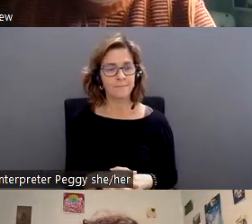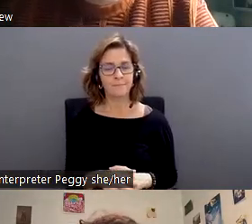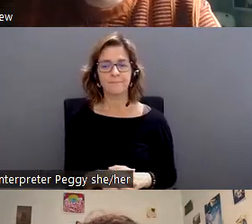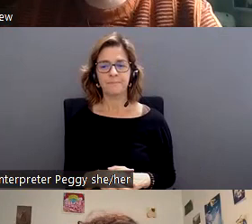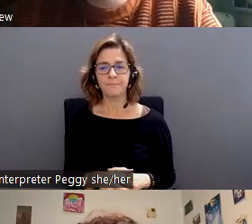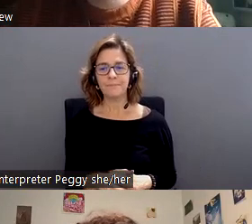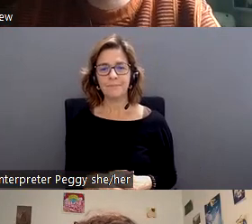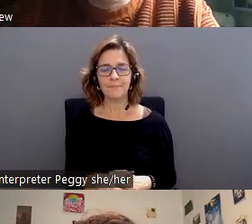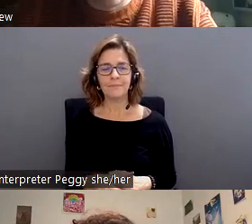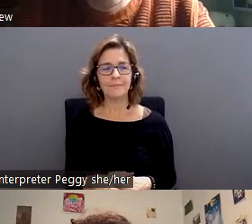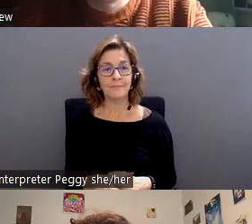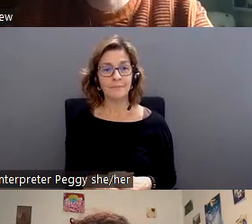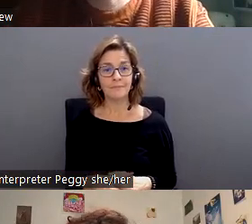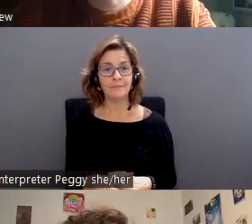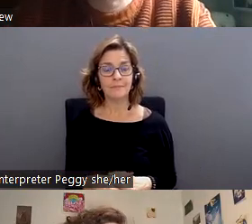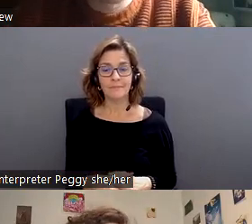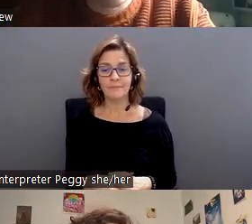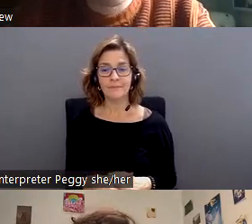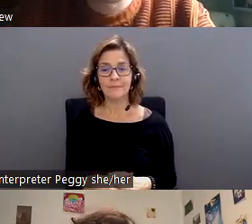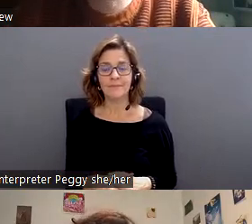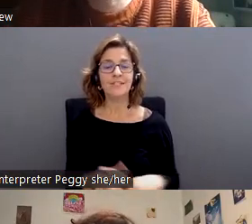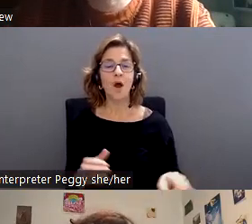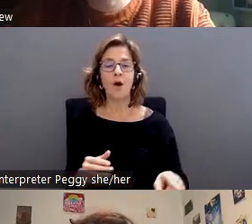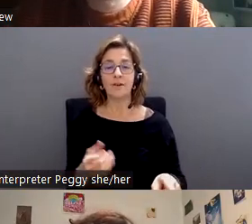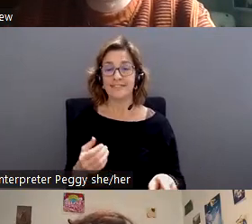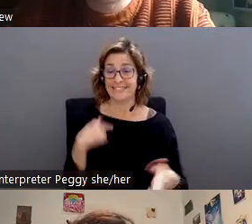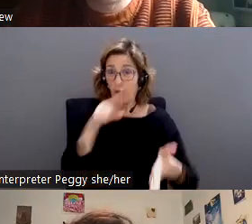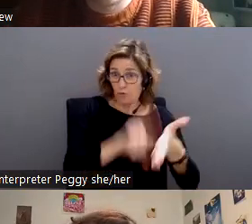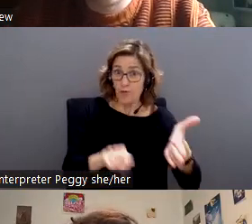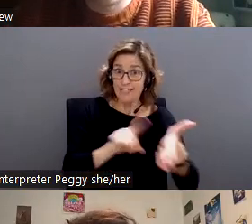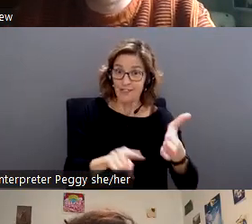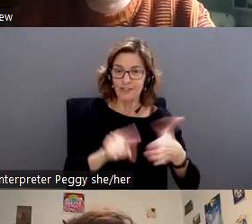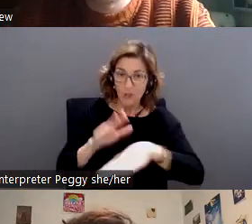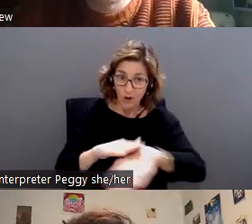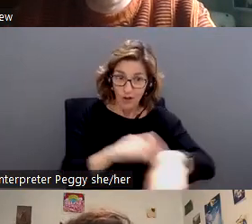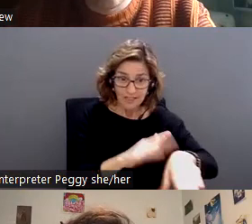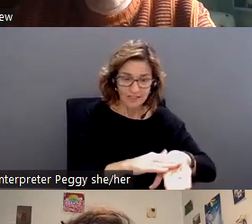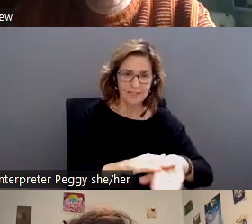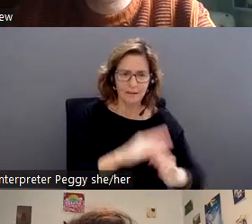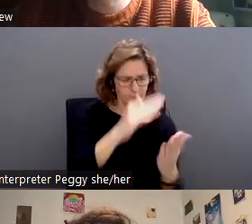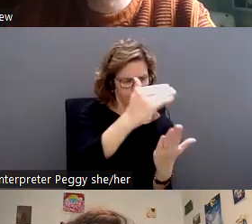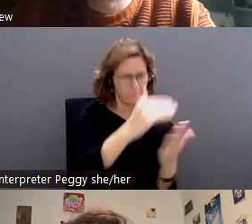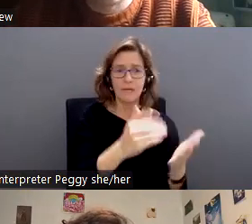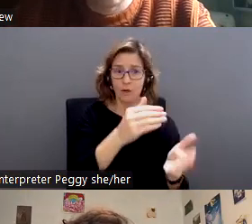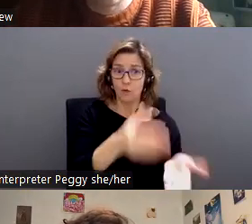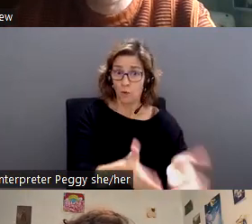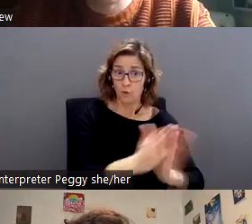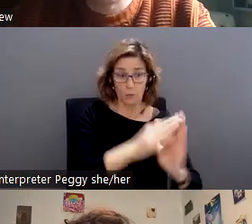So I spoke a little bit to what the requests were, and here are some of the strengths of what we have